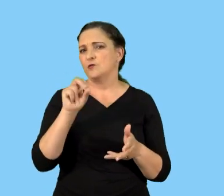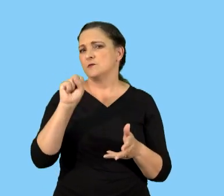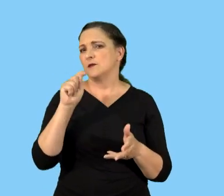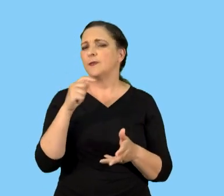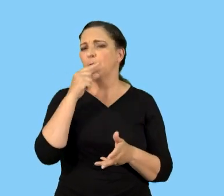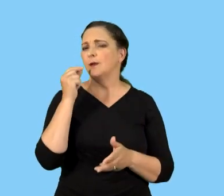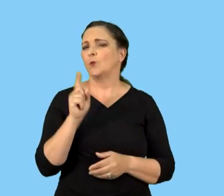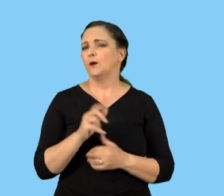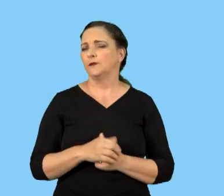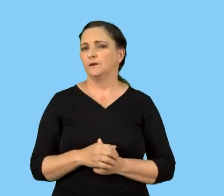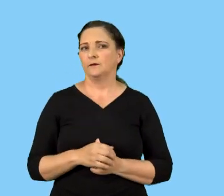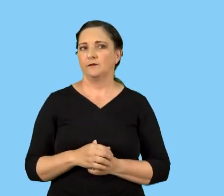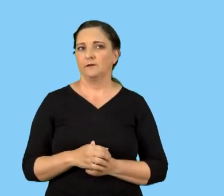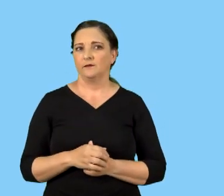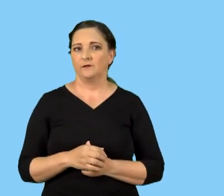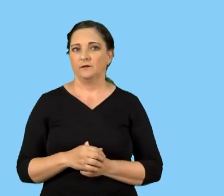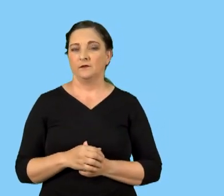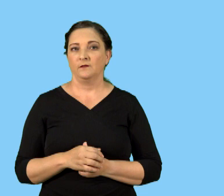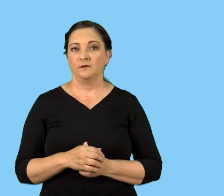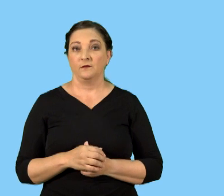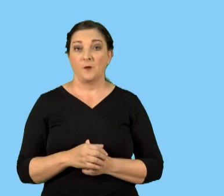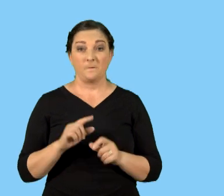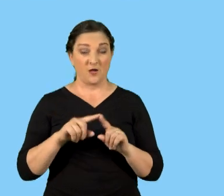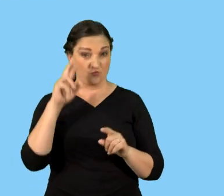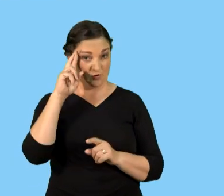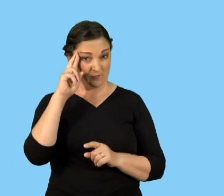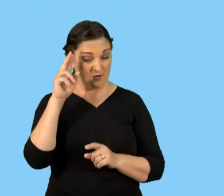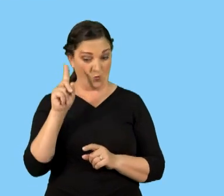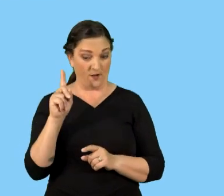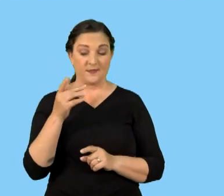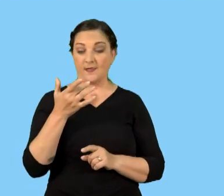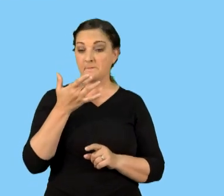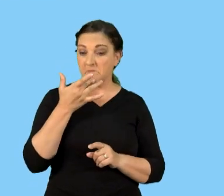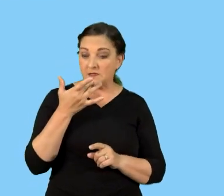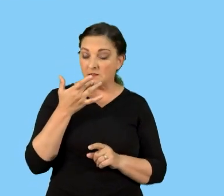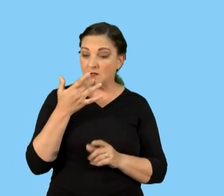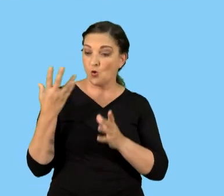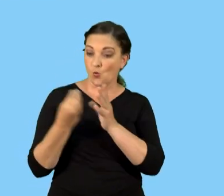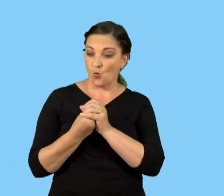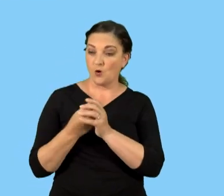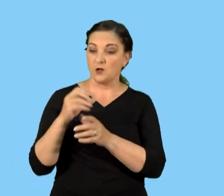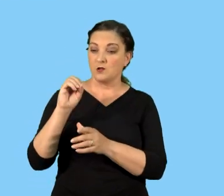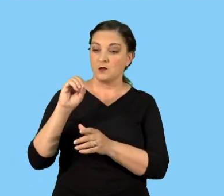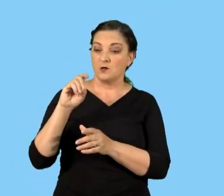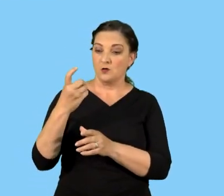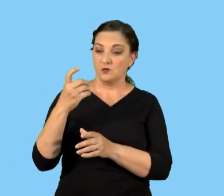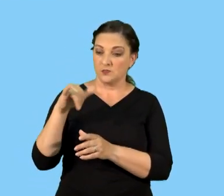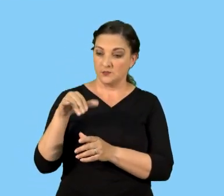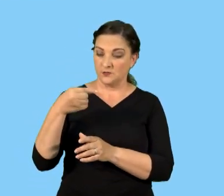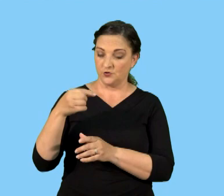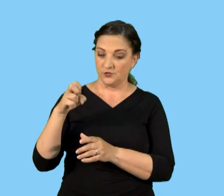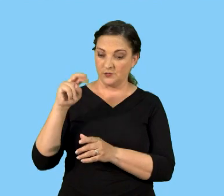remember rust, it is now that reaction. We are getting rust when we are reacting our metal with our oxygen to form our